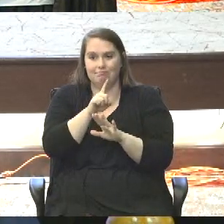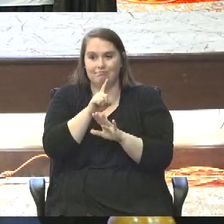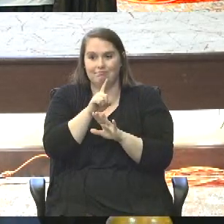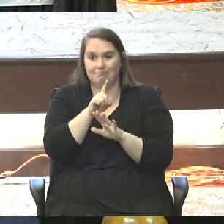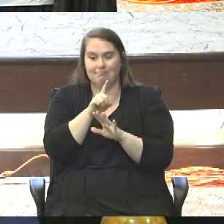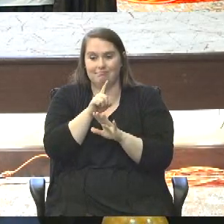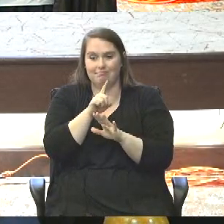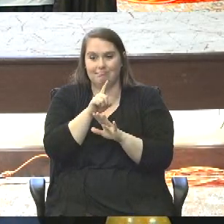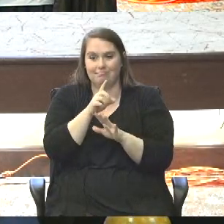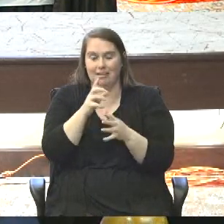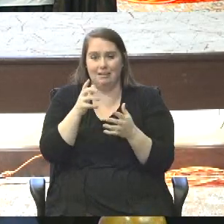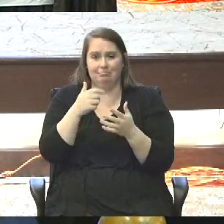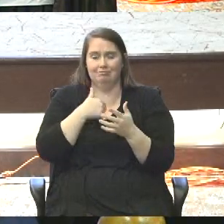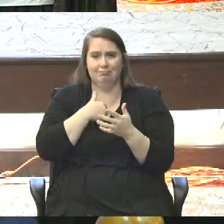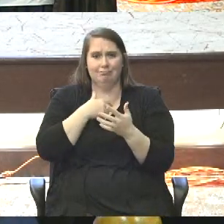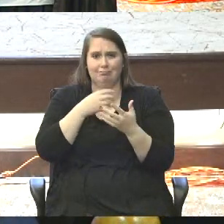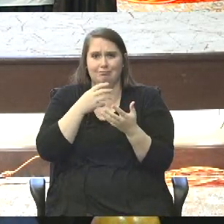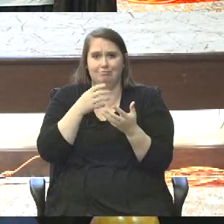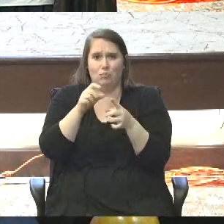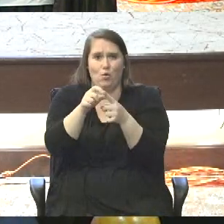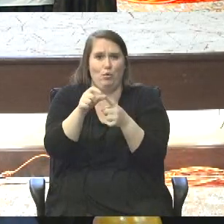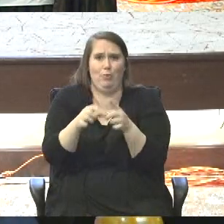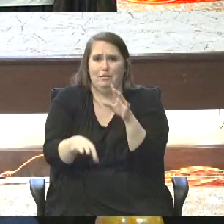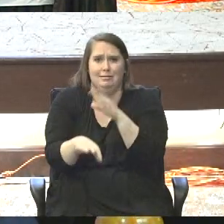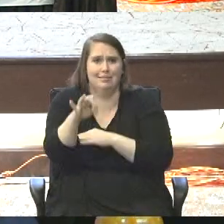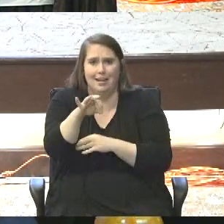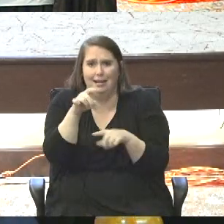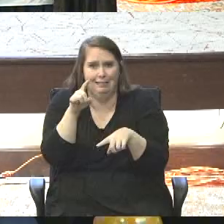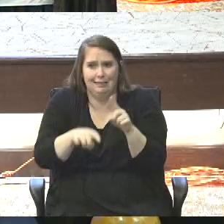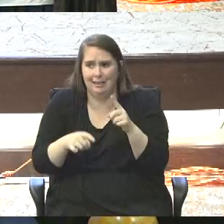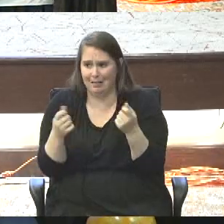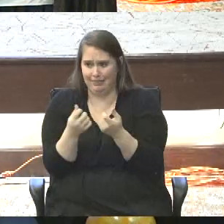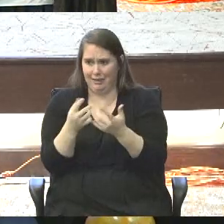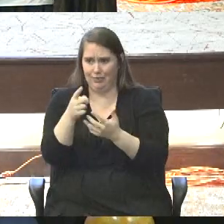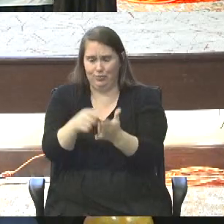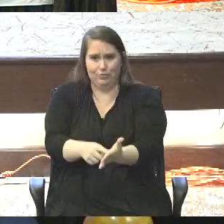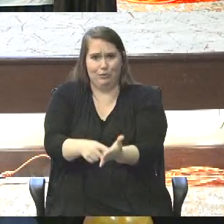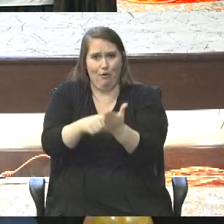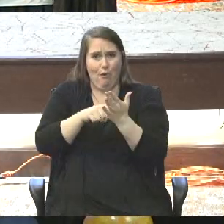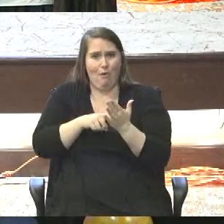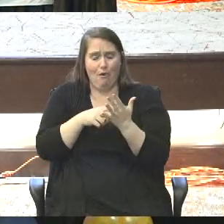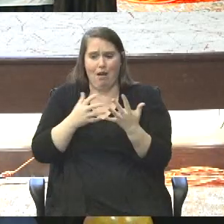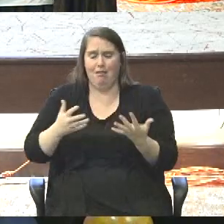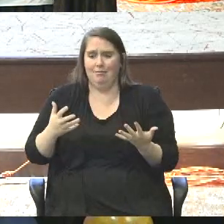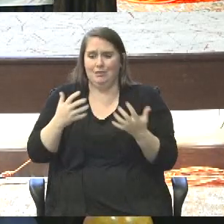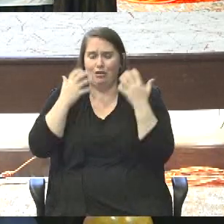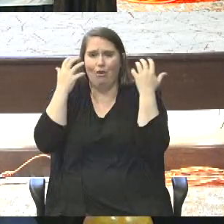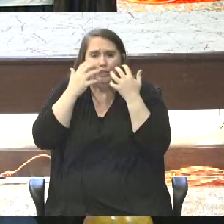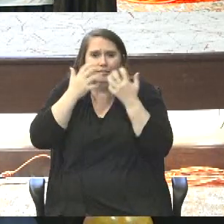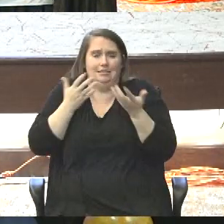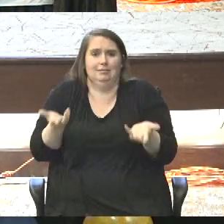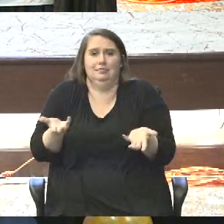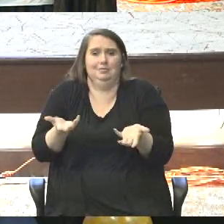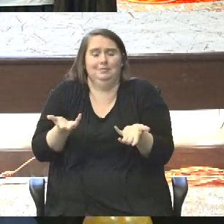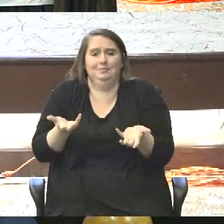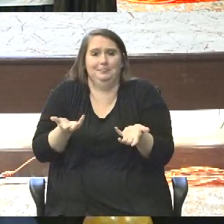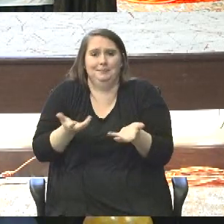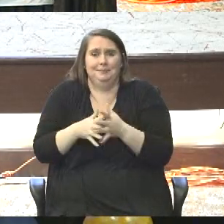at a loss for words, because everything you have shown us is awesome.